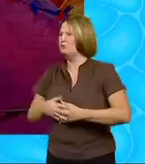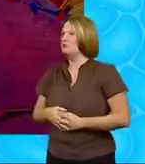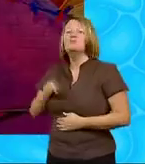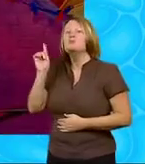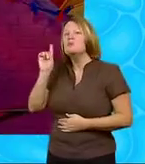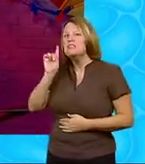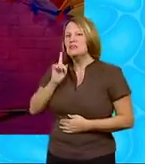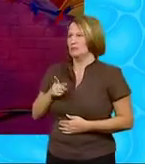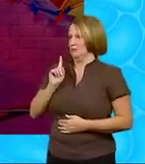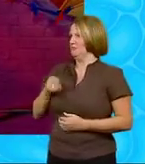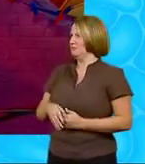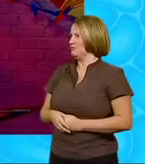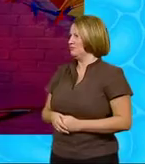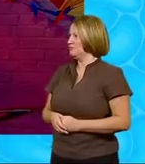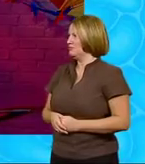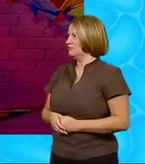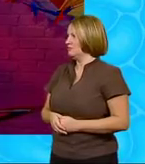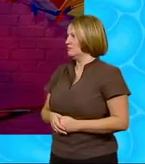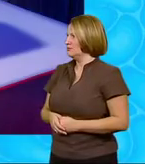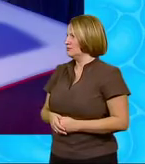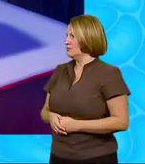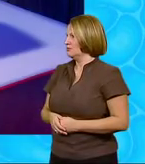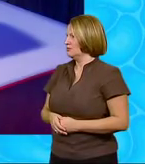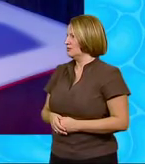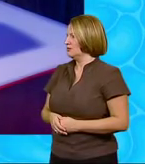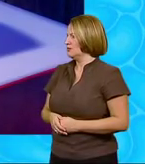round. What is this?